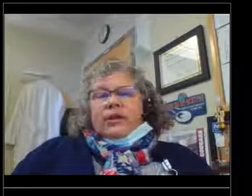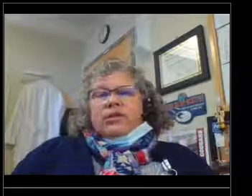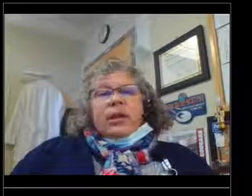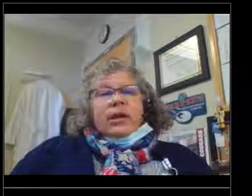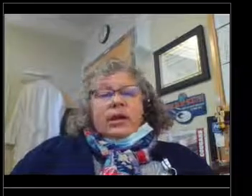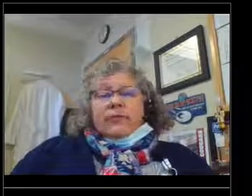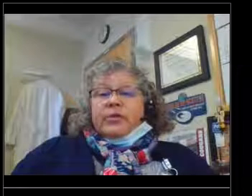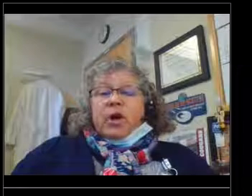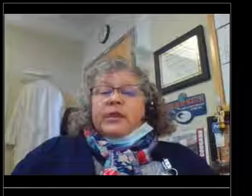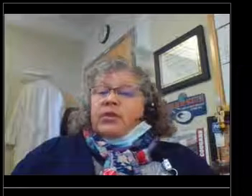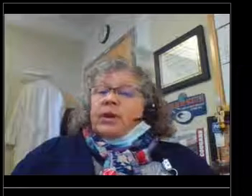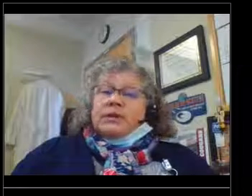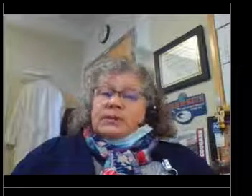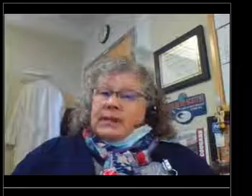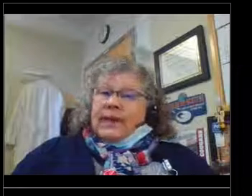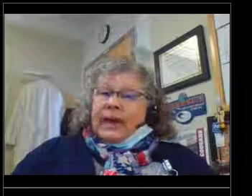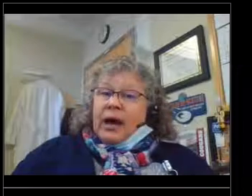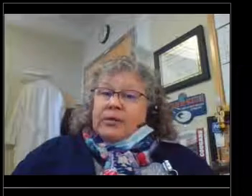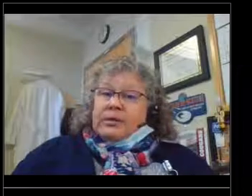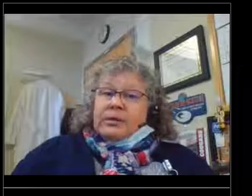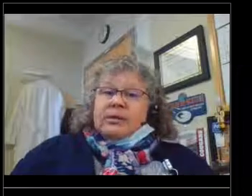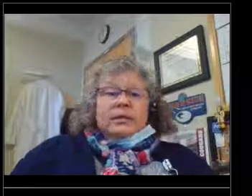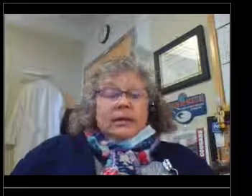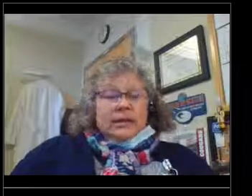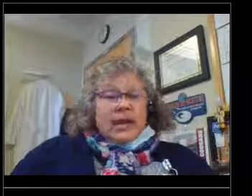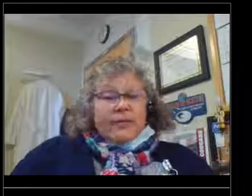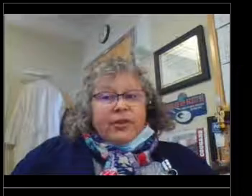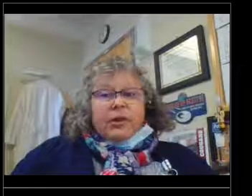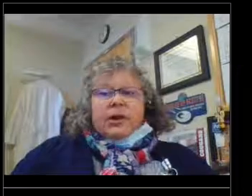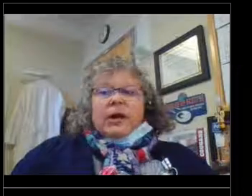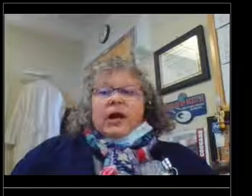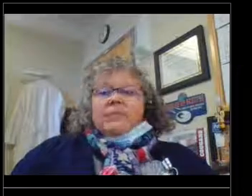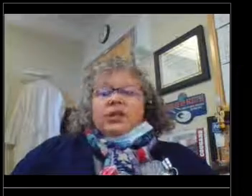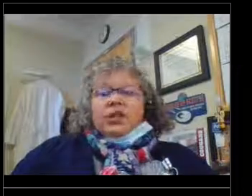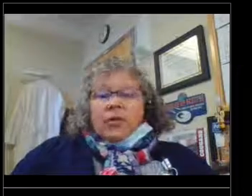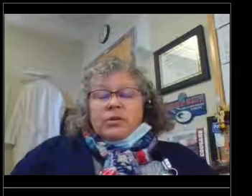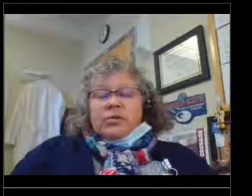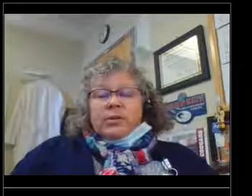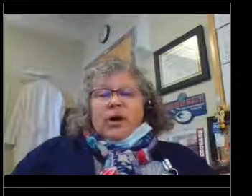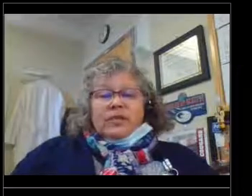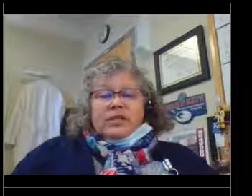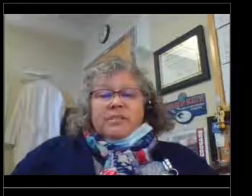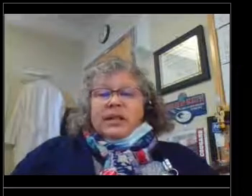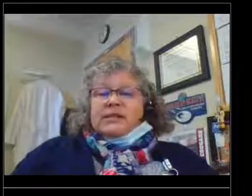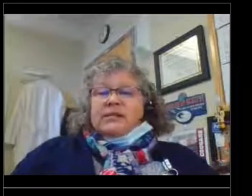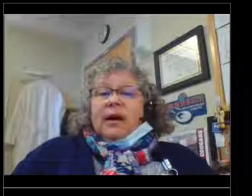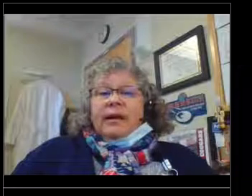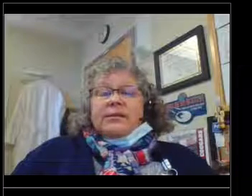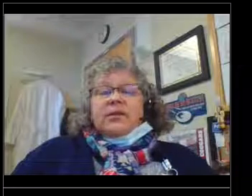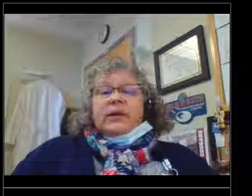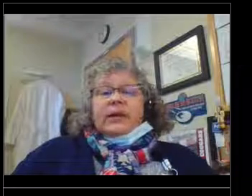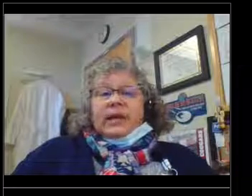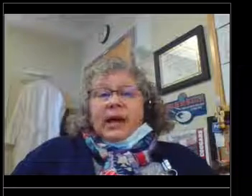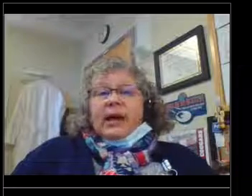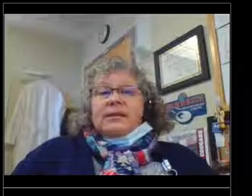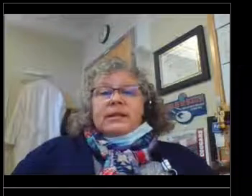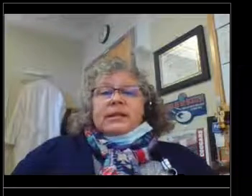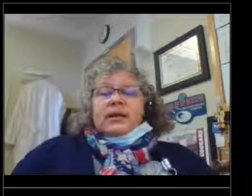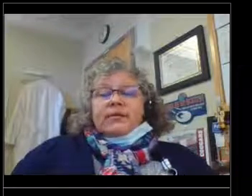the knowledge? And if you don't, then you need to seek that out. It's a little tougher to go to a conference, but it's a lot easier